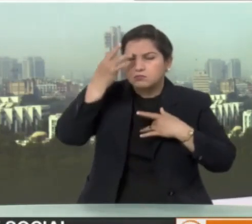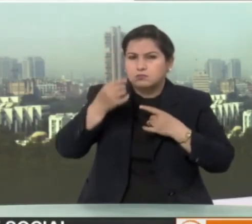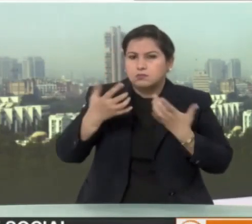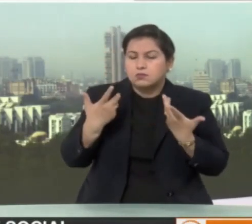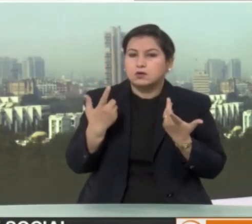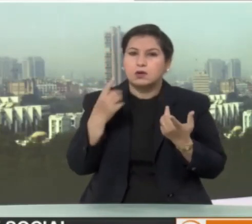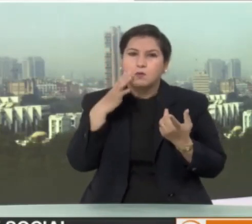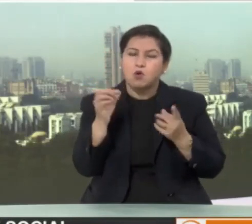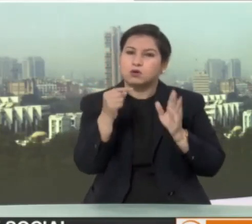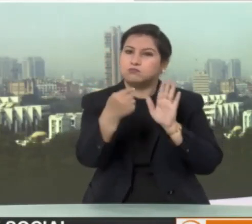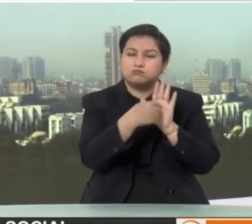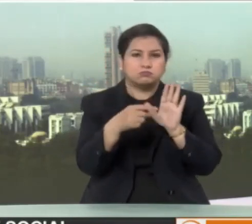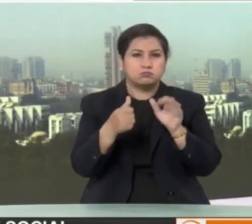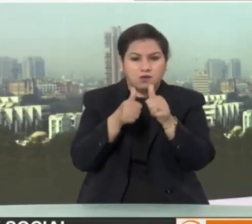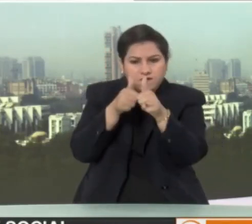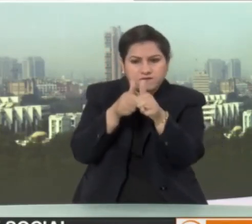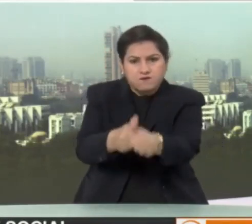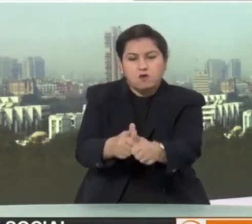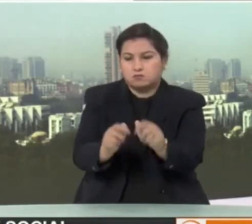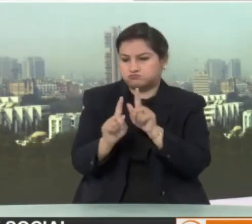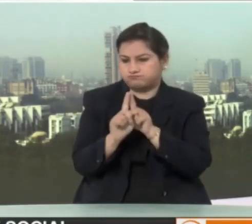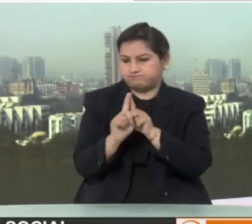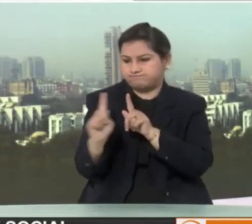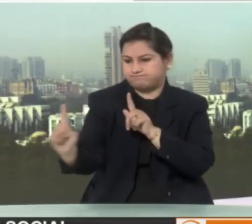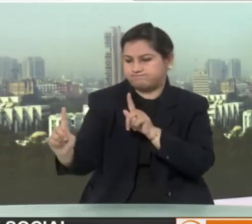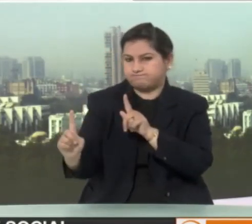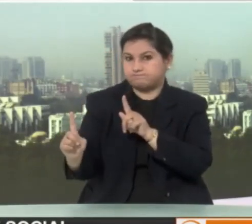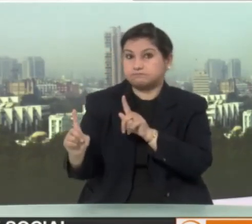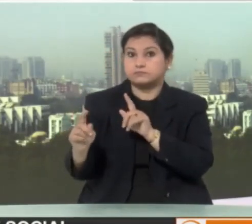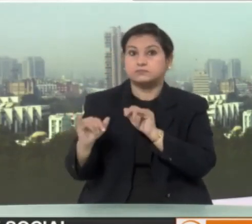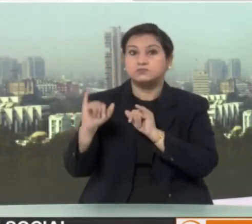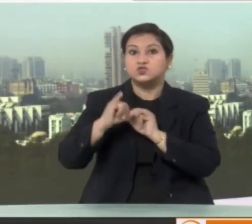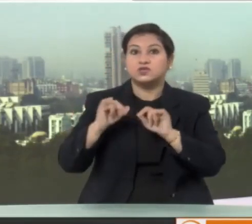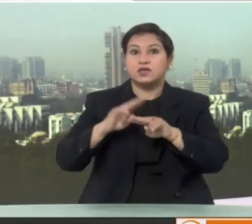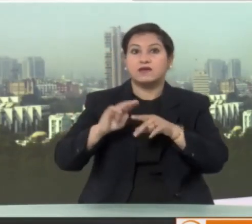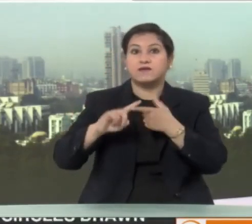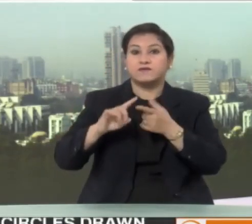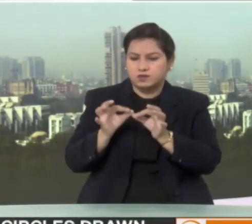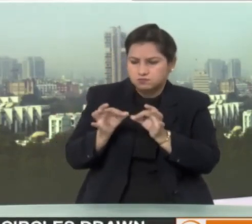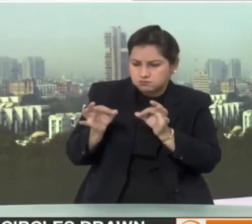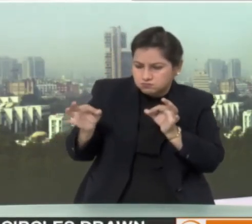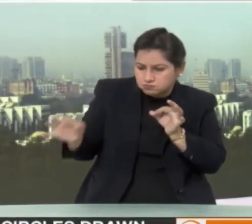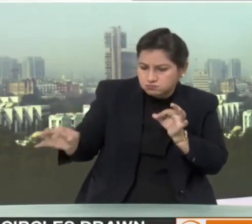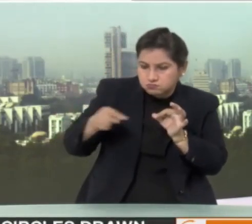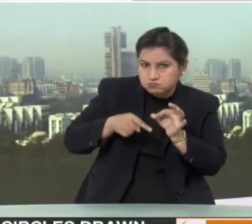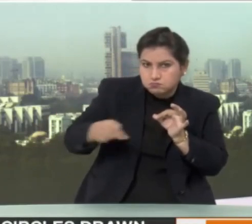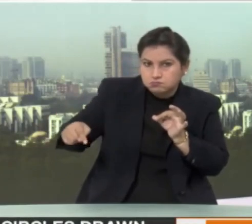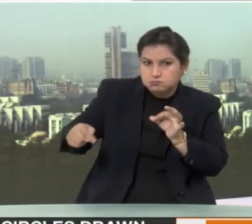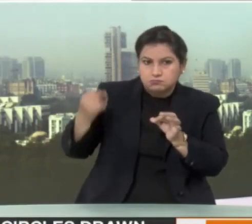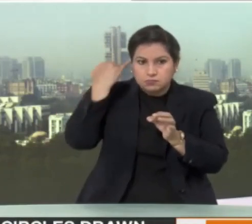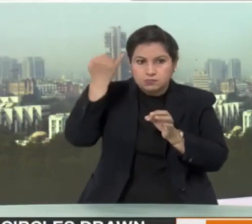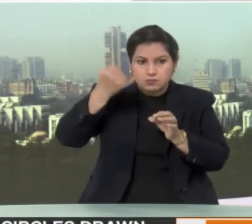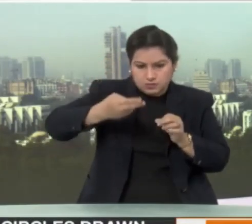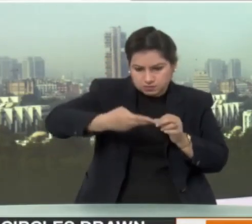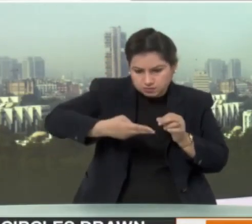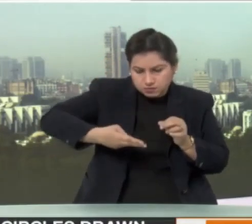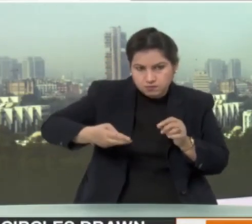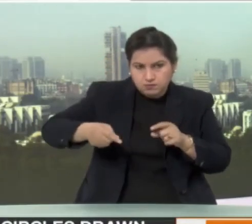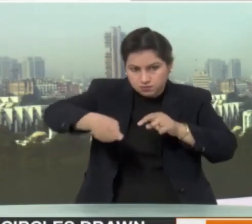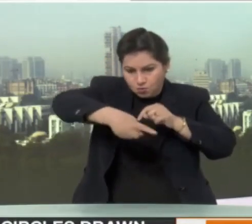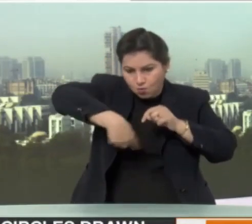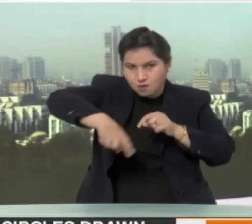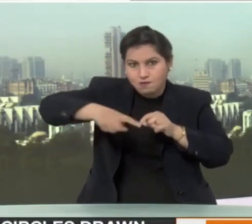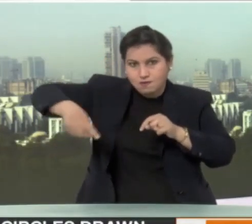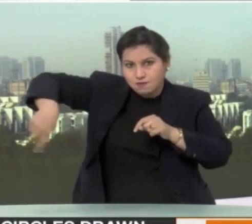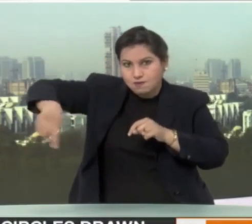coronavirus, social distancing circles of around 6 feet are designed on the grass throughout the park to guide the visitors. The